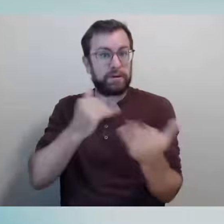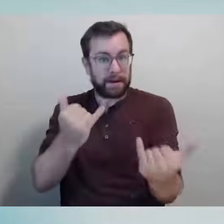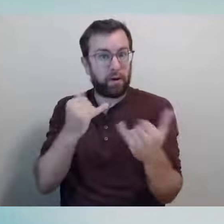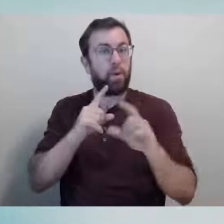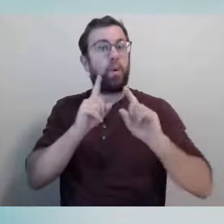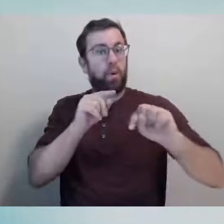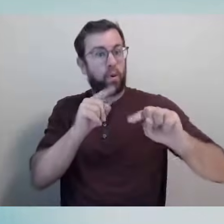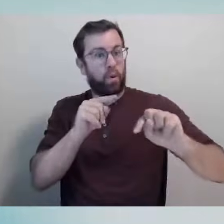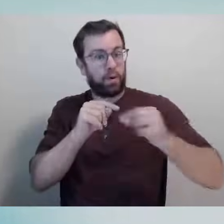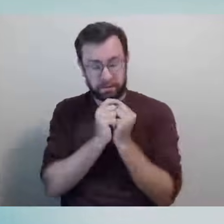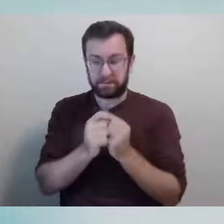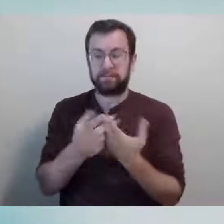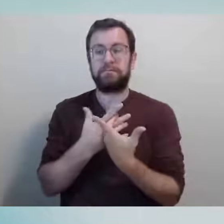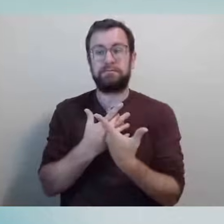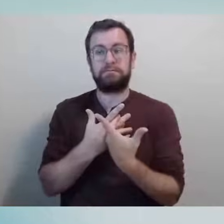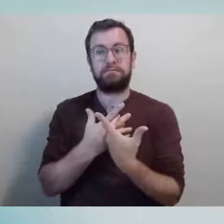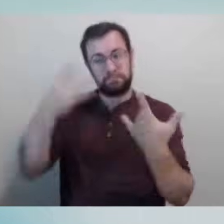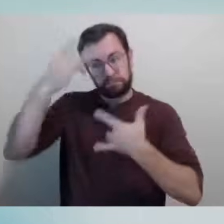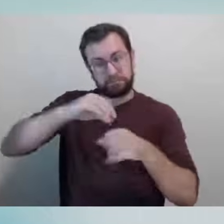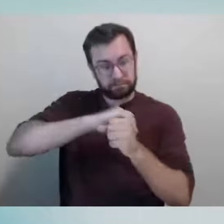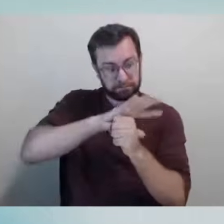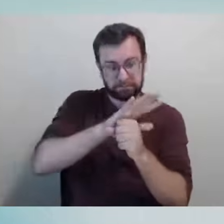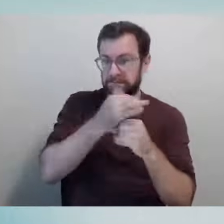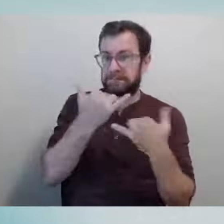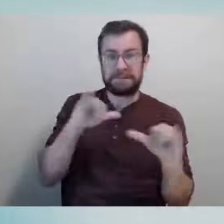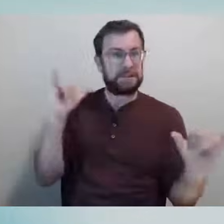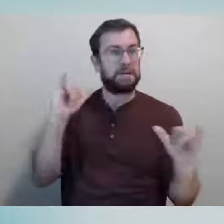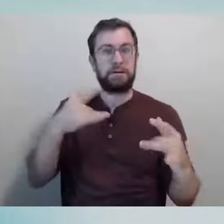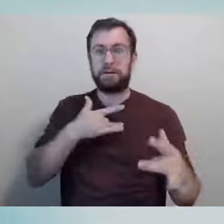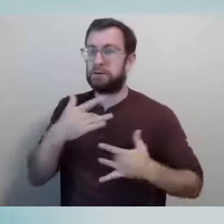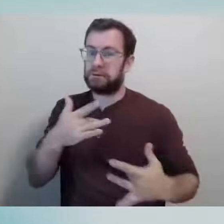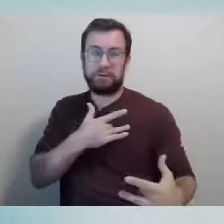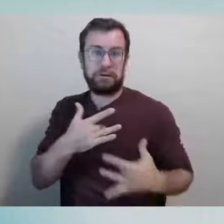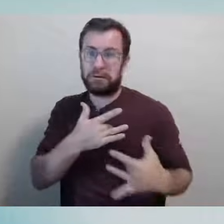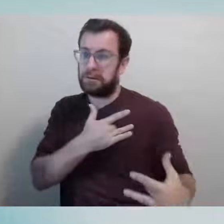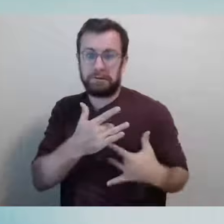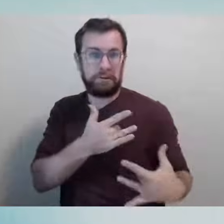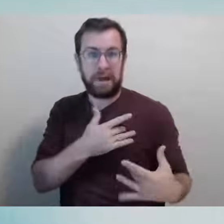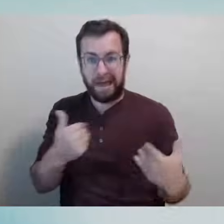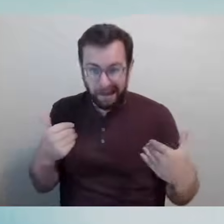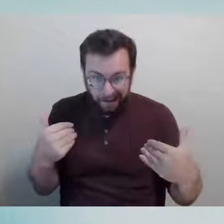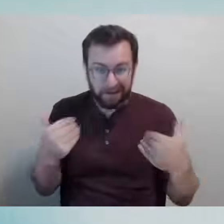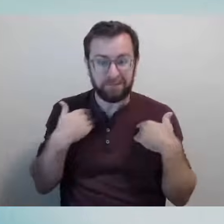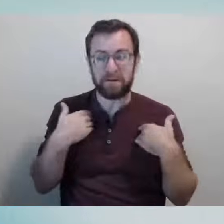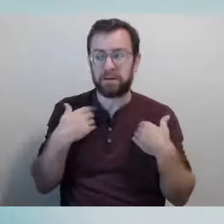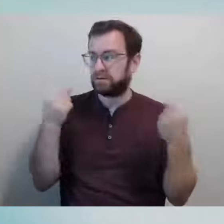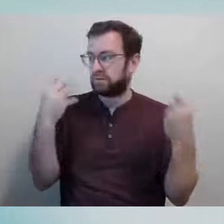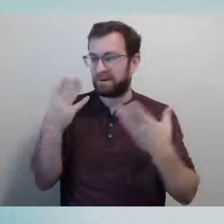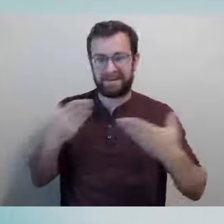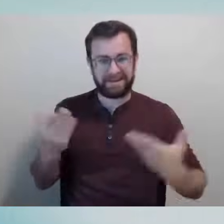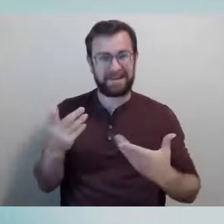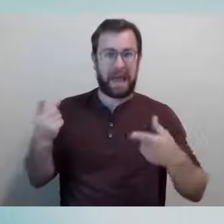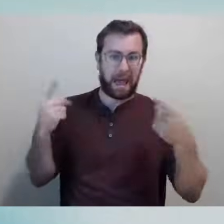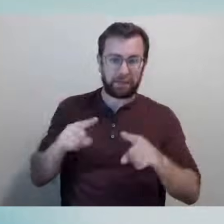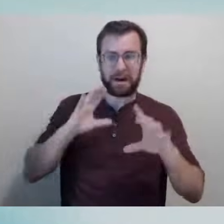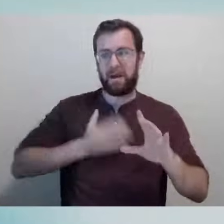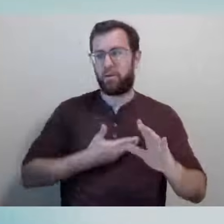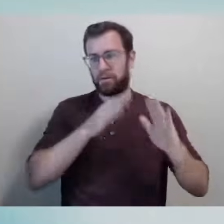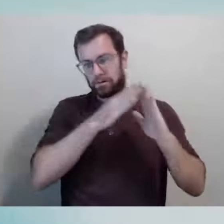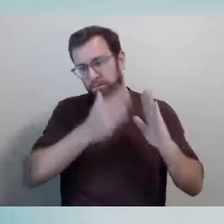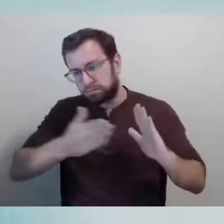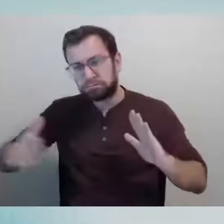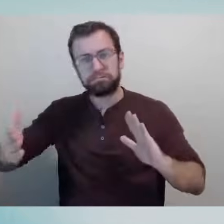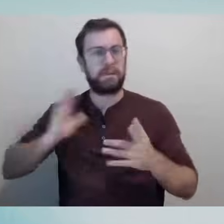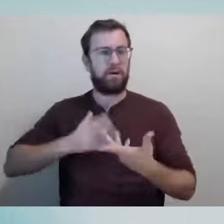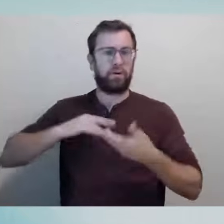rise. We are all concerned. There's so much happening and continues to happen across our neighborhoods and communities and across